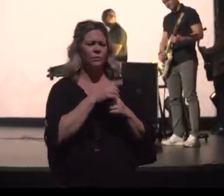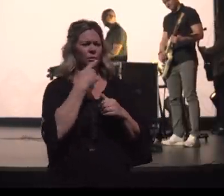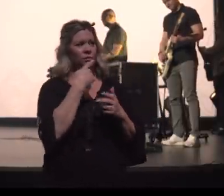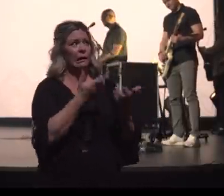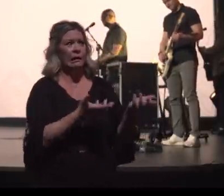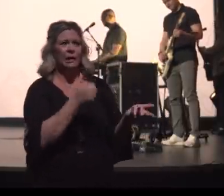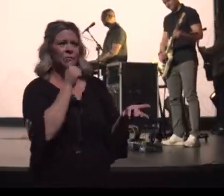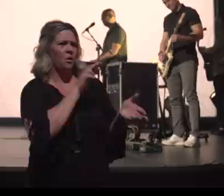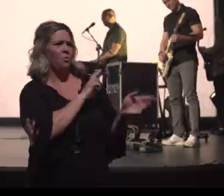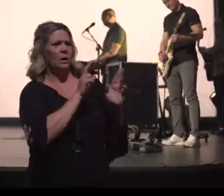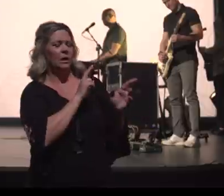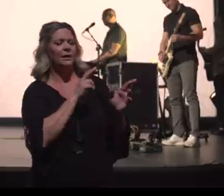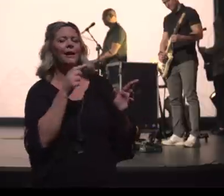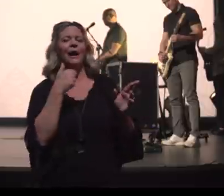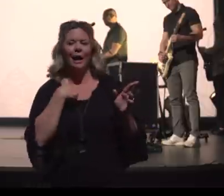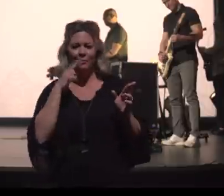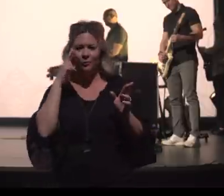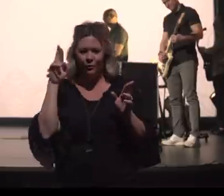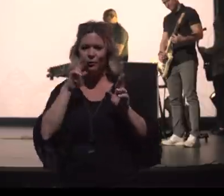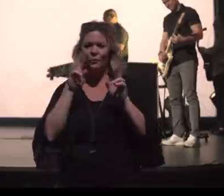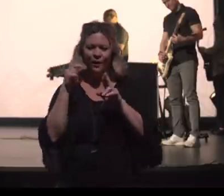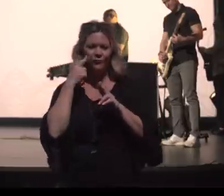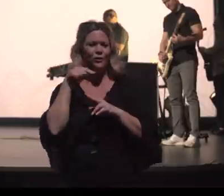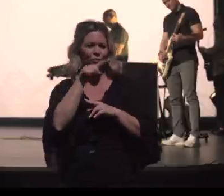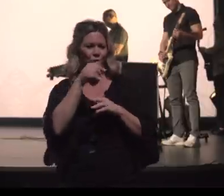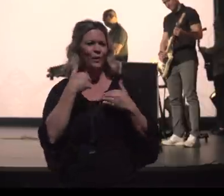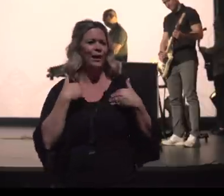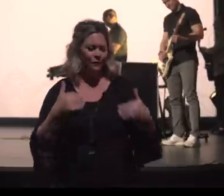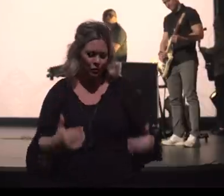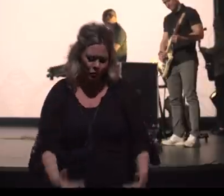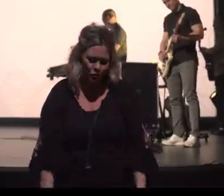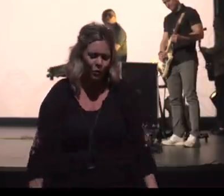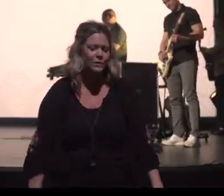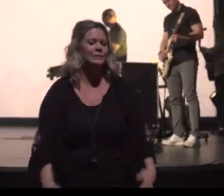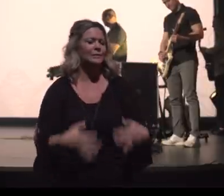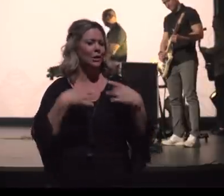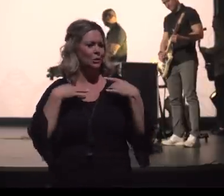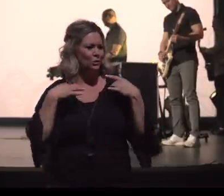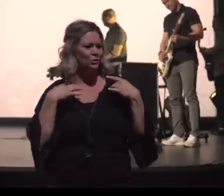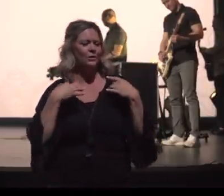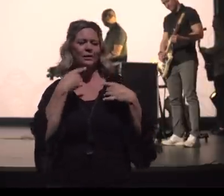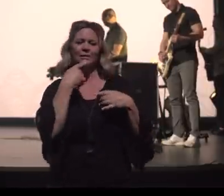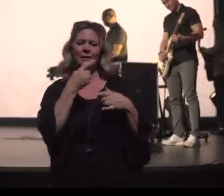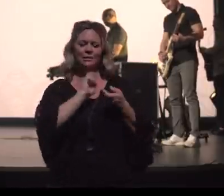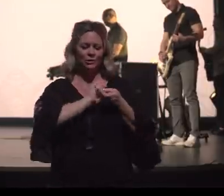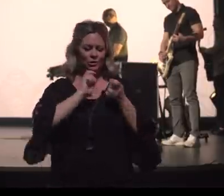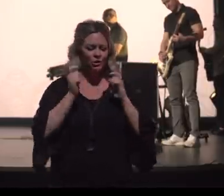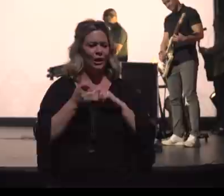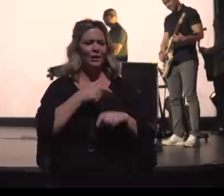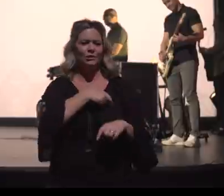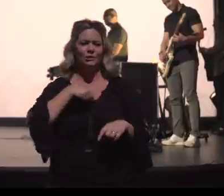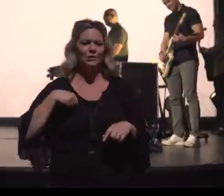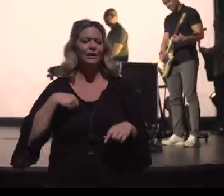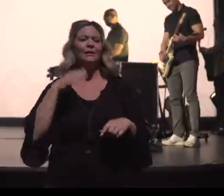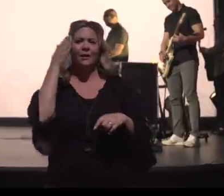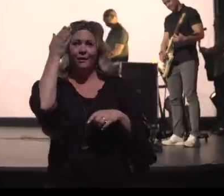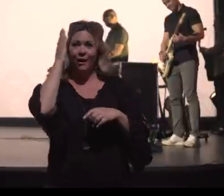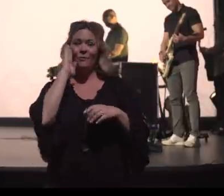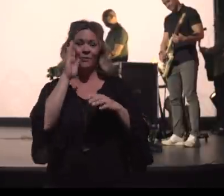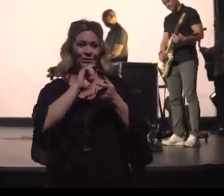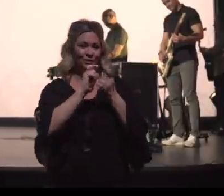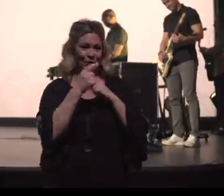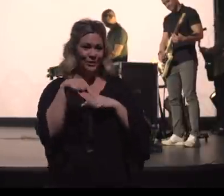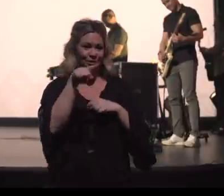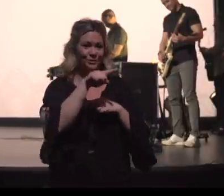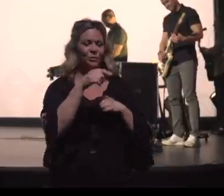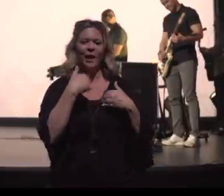about? We came prepared for you. We have a change of shorts, a shirt that says change, because that's exactly what God will do in your life. We have a towel.